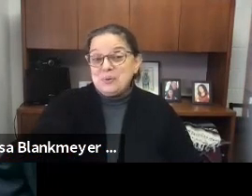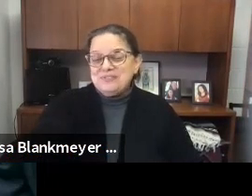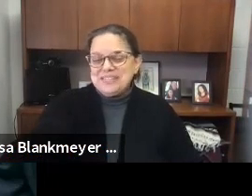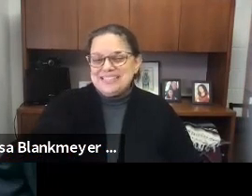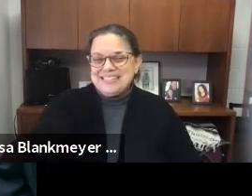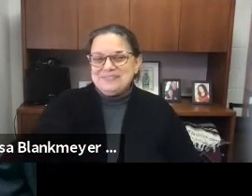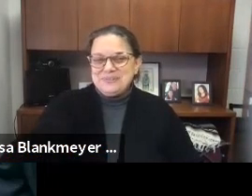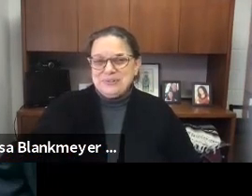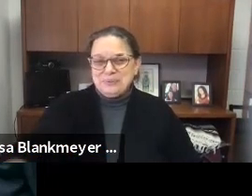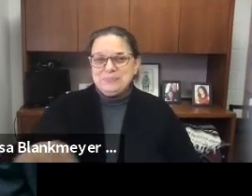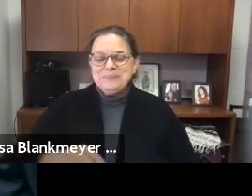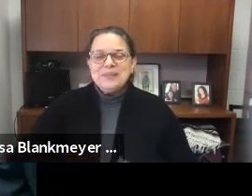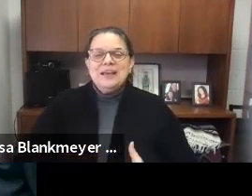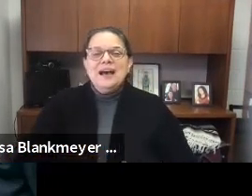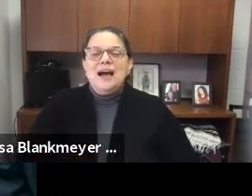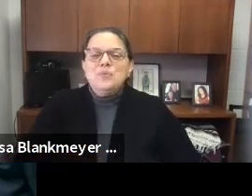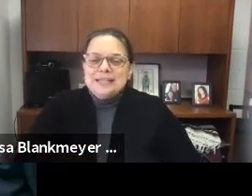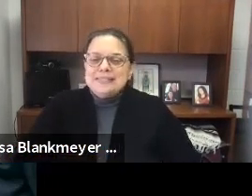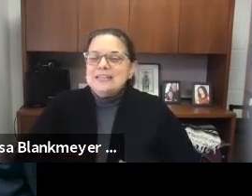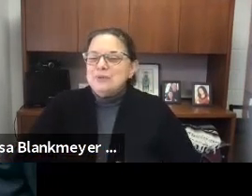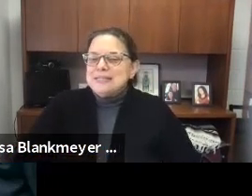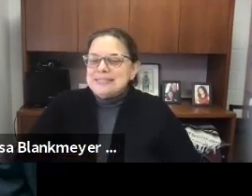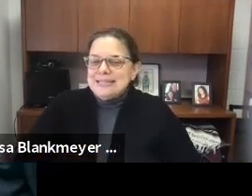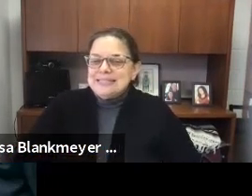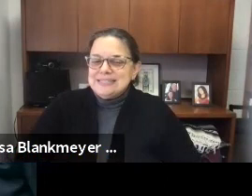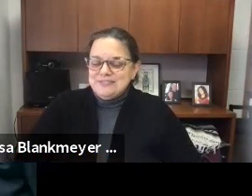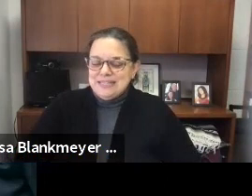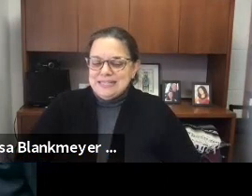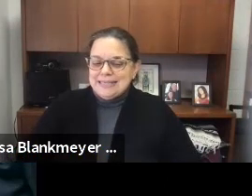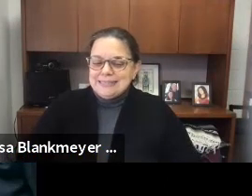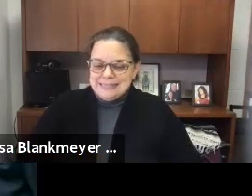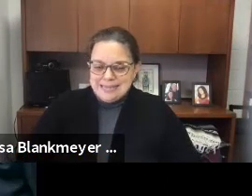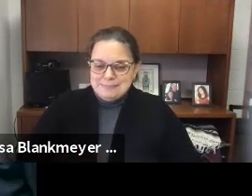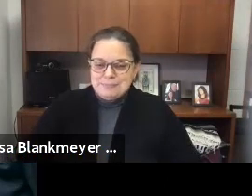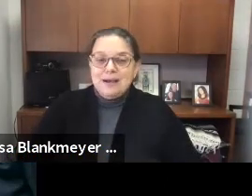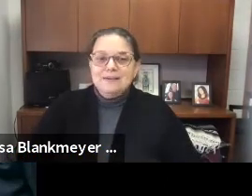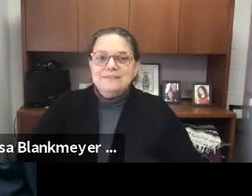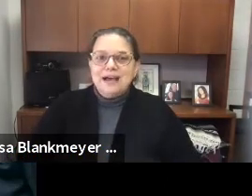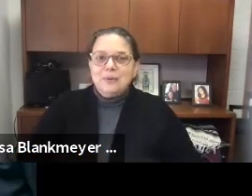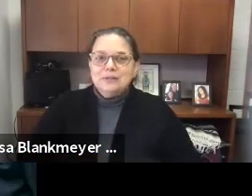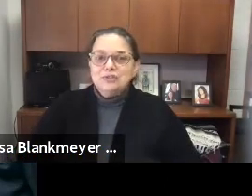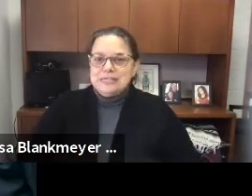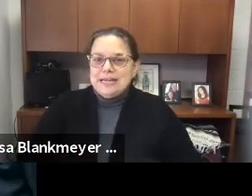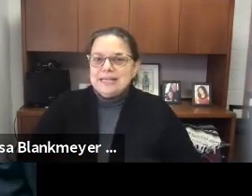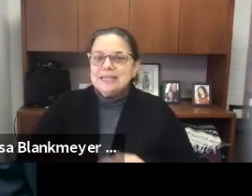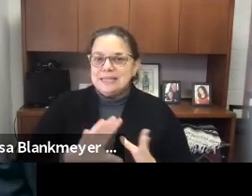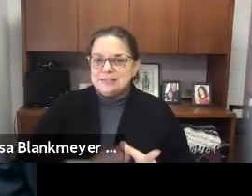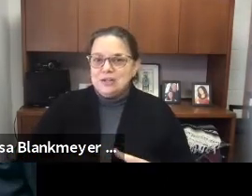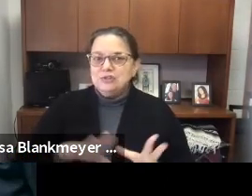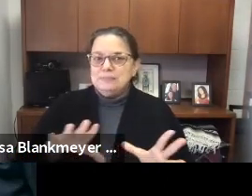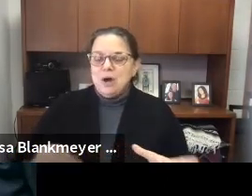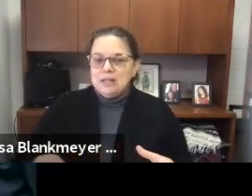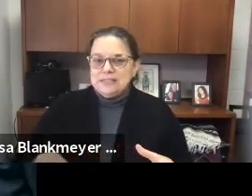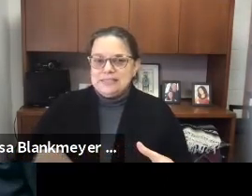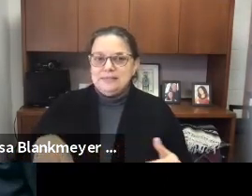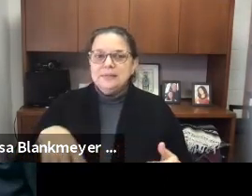that, hopefully this afternoon. I wanted to give you a sense of the landscape of our genetic